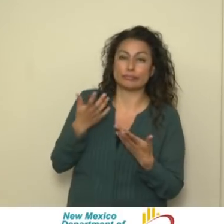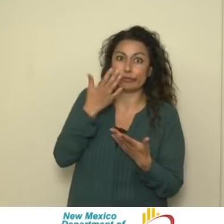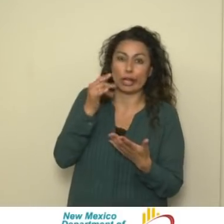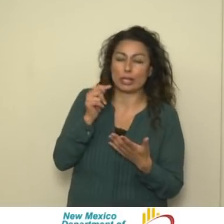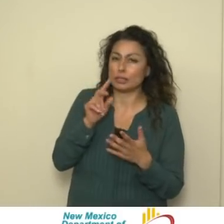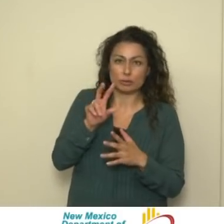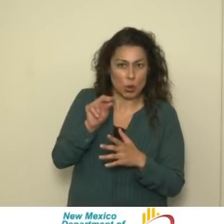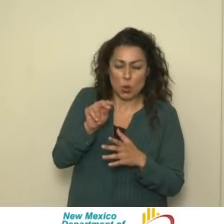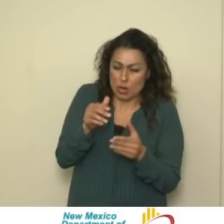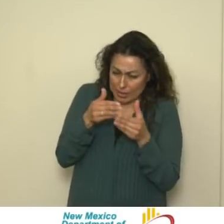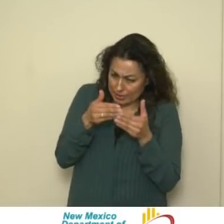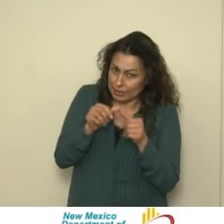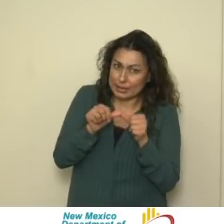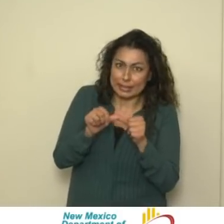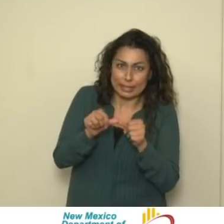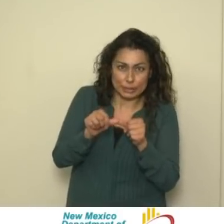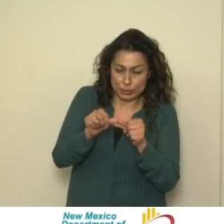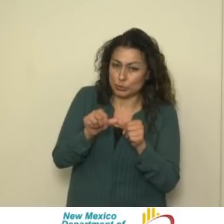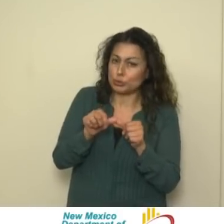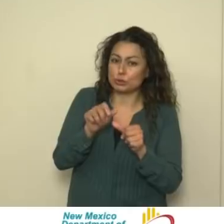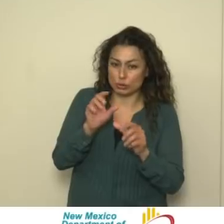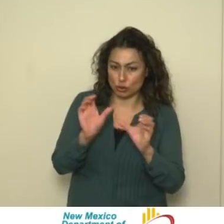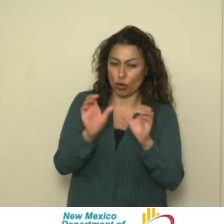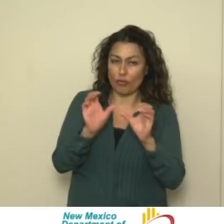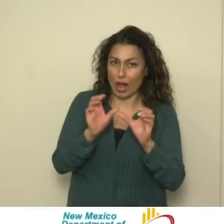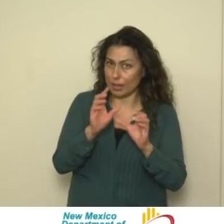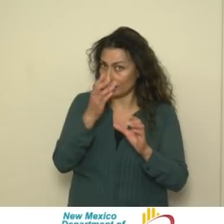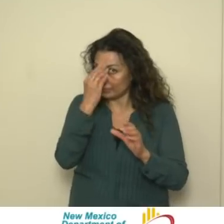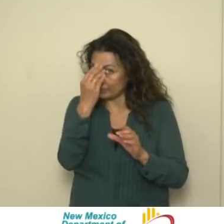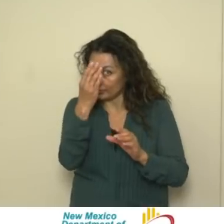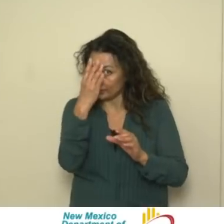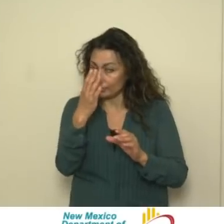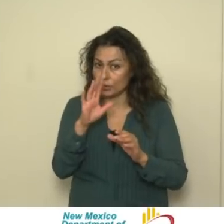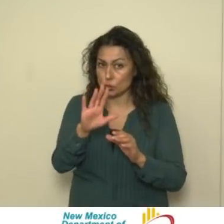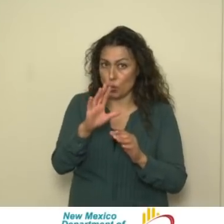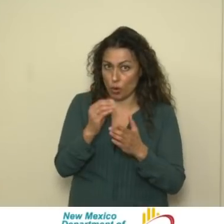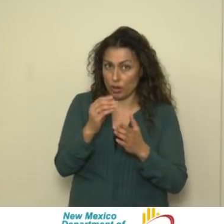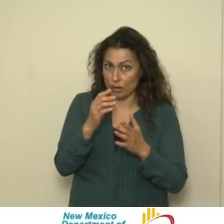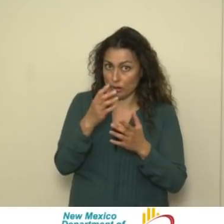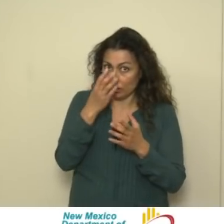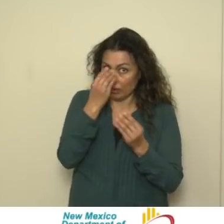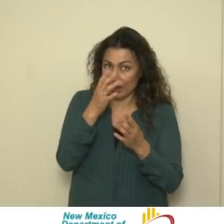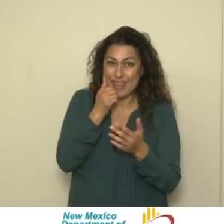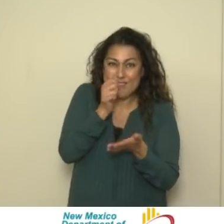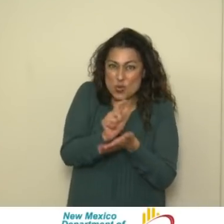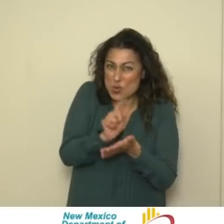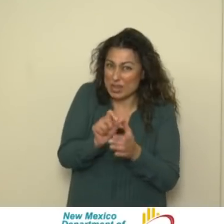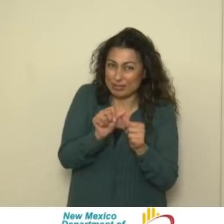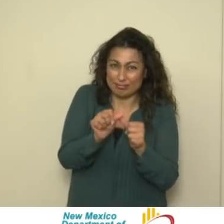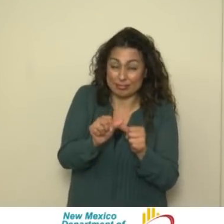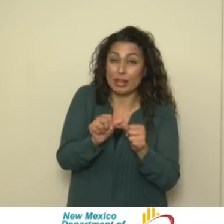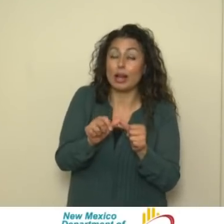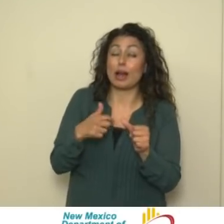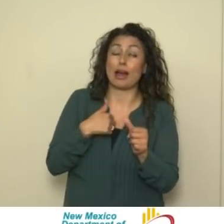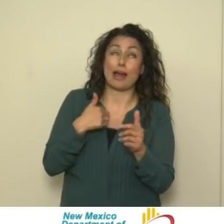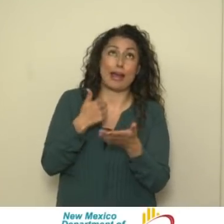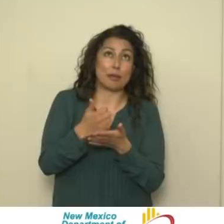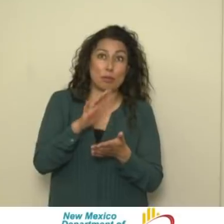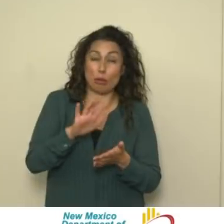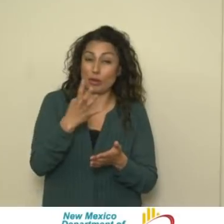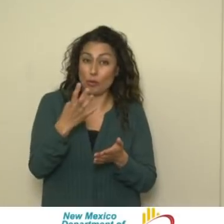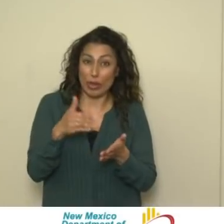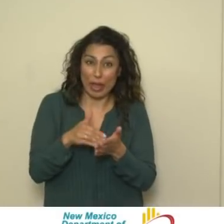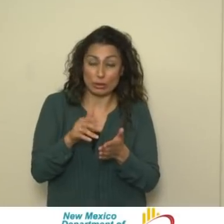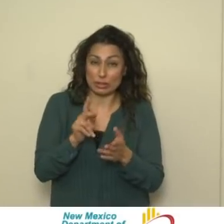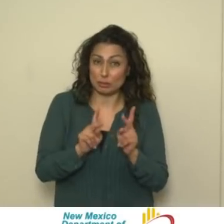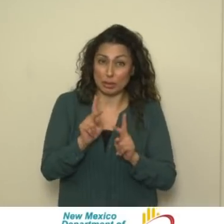gap and you've been relying on this money, we know how important this is. Trust me. I've probably helped 4,000 folks